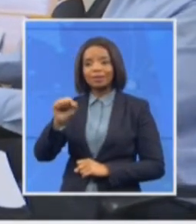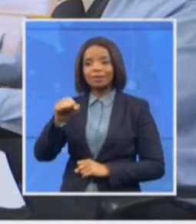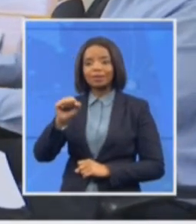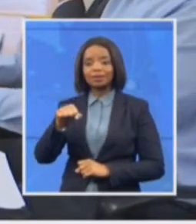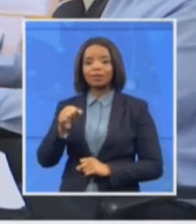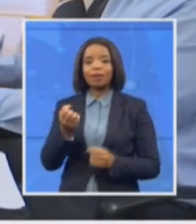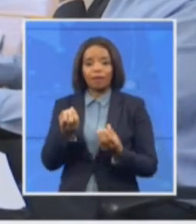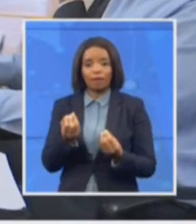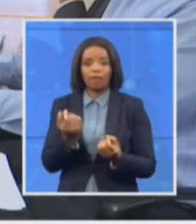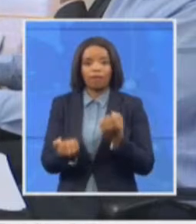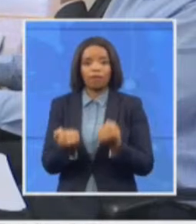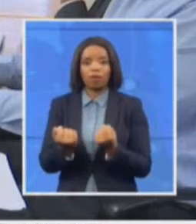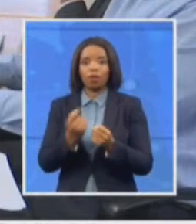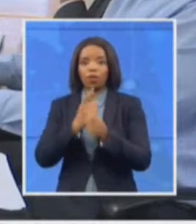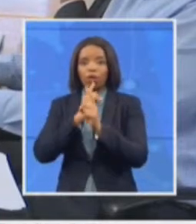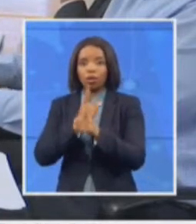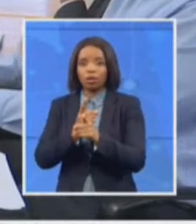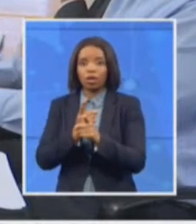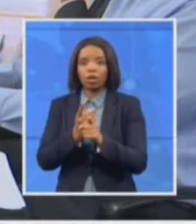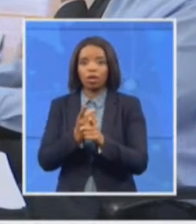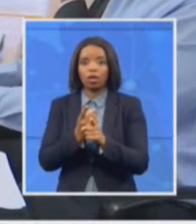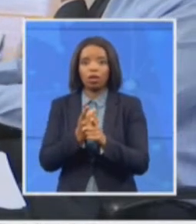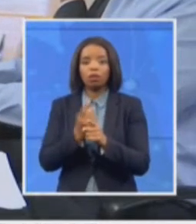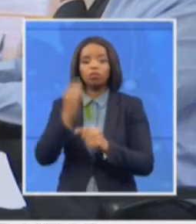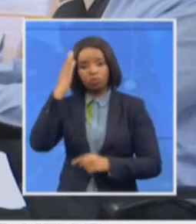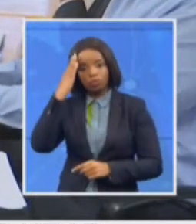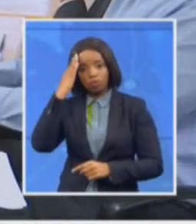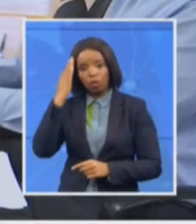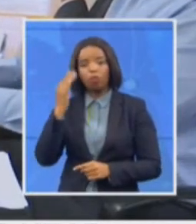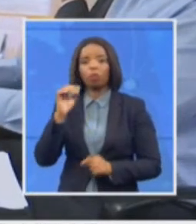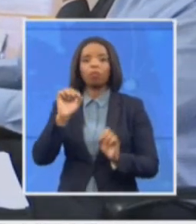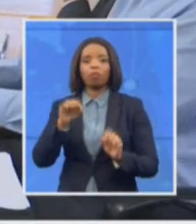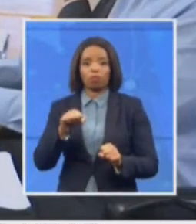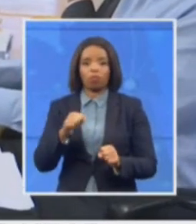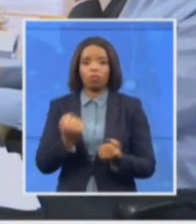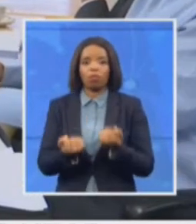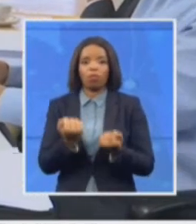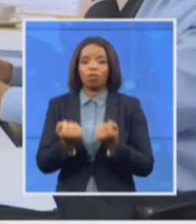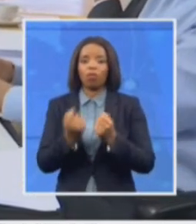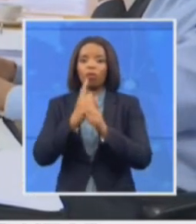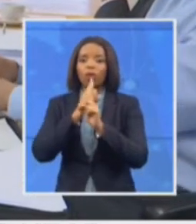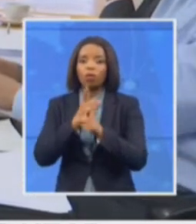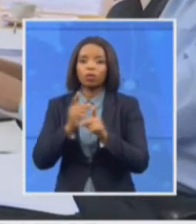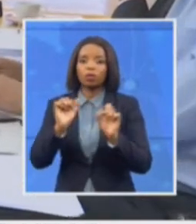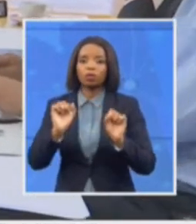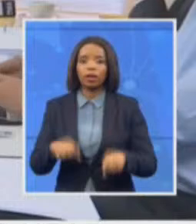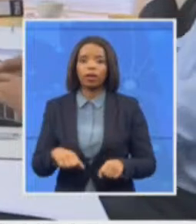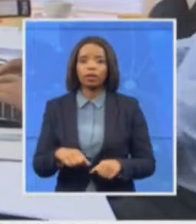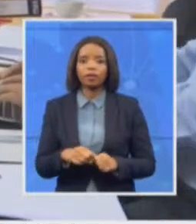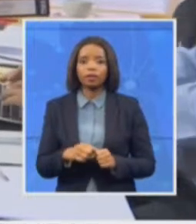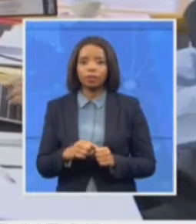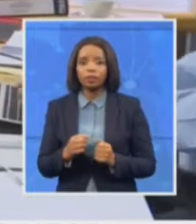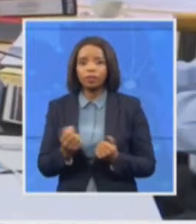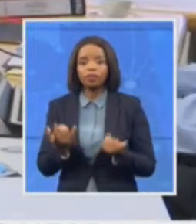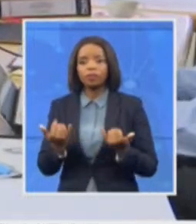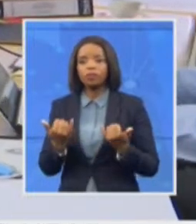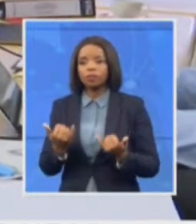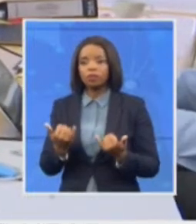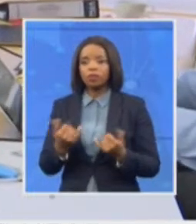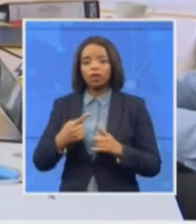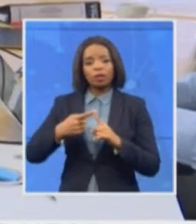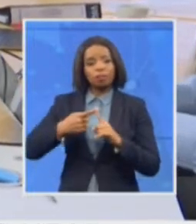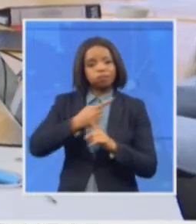had knowledge of the court order, correct. And then she deliberately breaches it? No, Chairperson, that's actually not the case at all. She actually